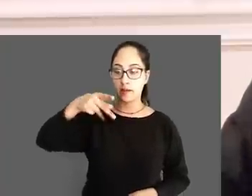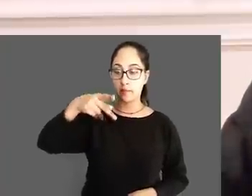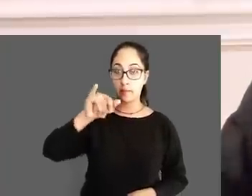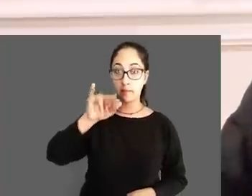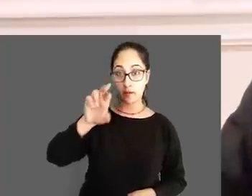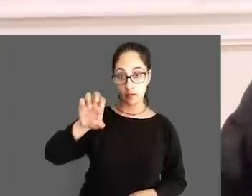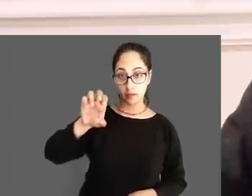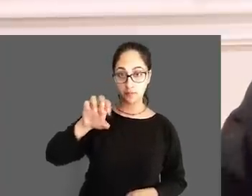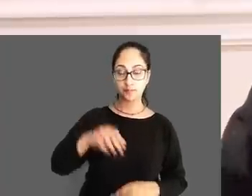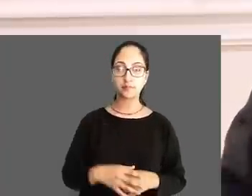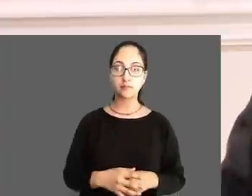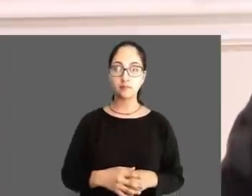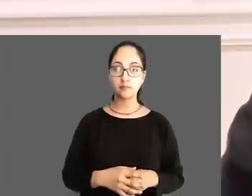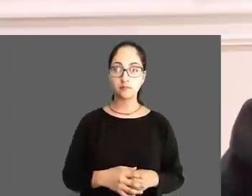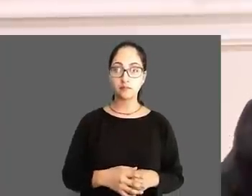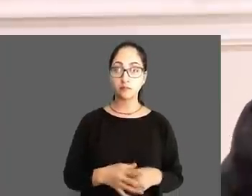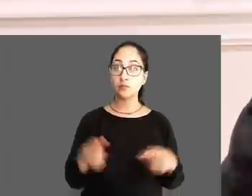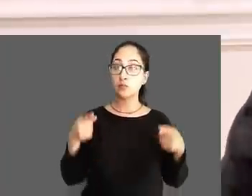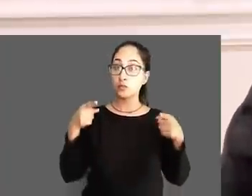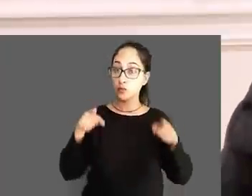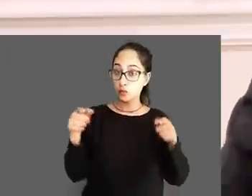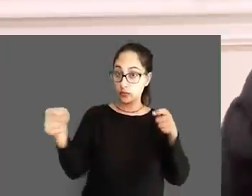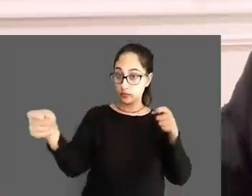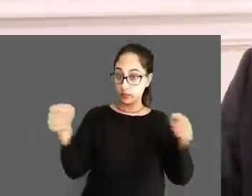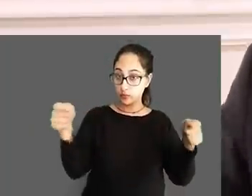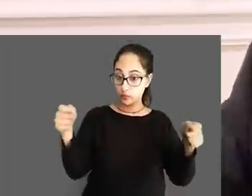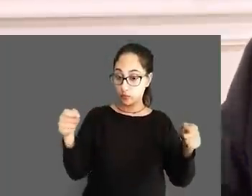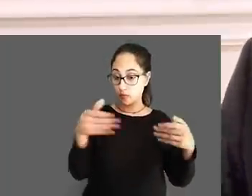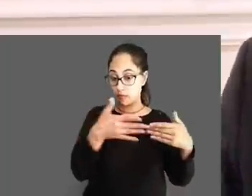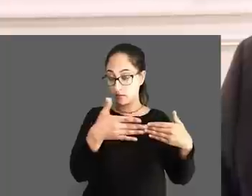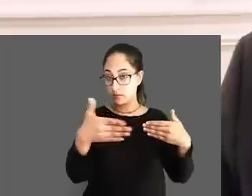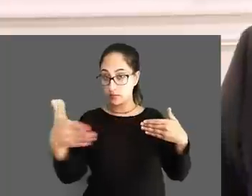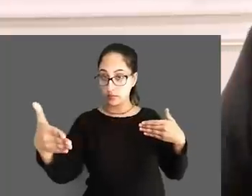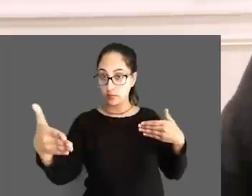governance. It's also known for founding and building the